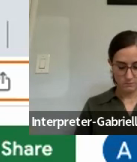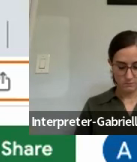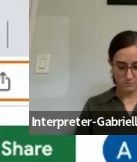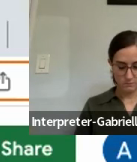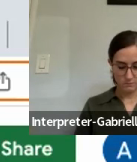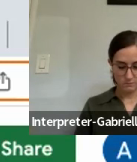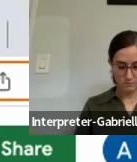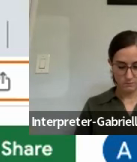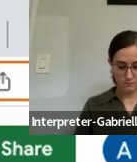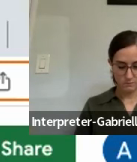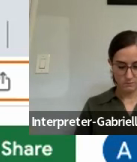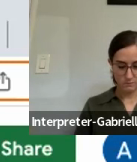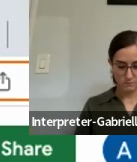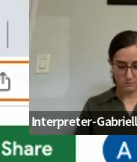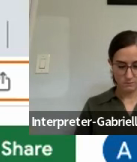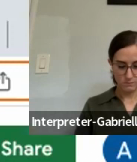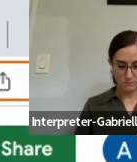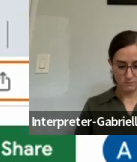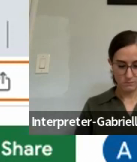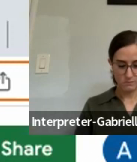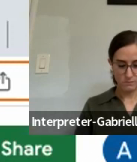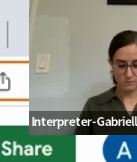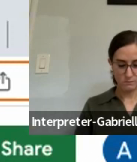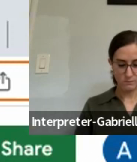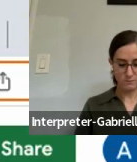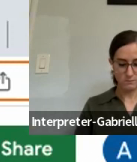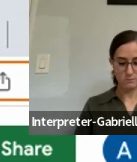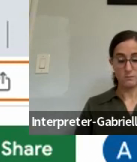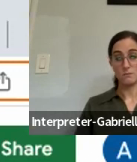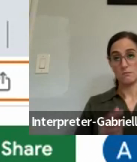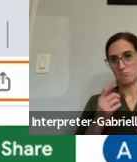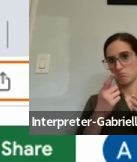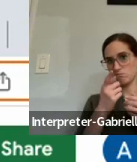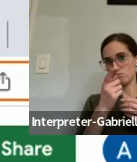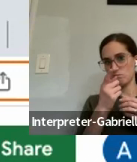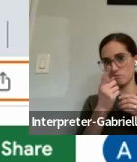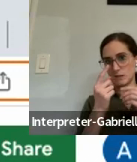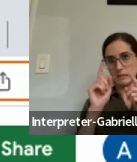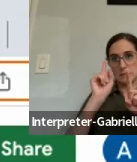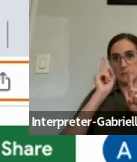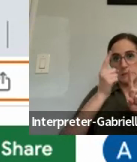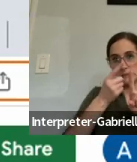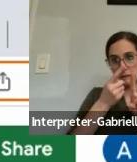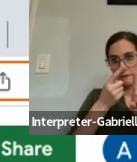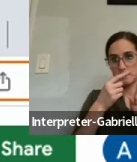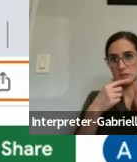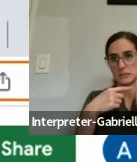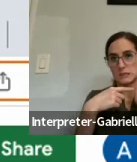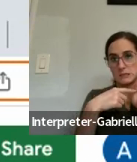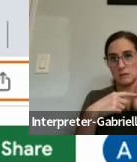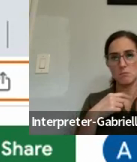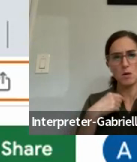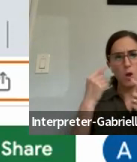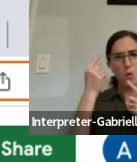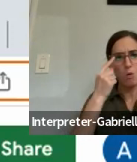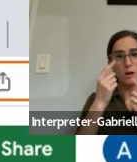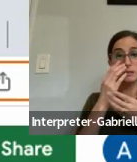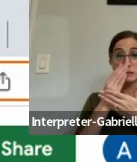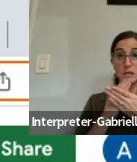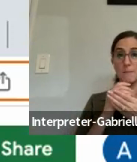programas. So I used this as a specific example, but I'm wondering, as we saw that nonprofits tended